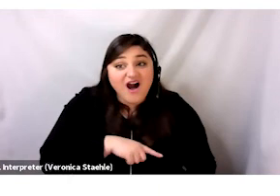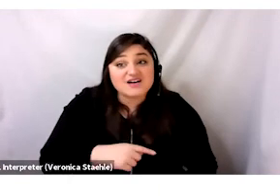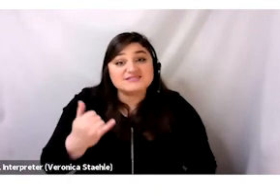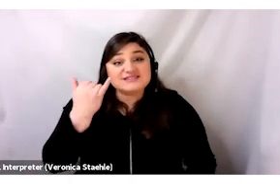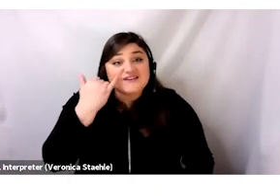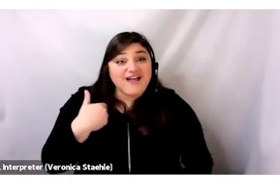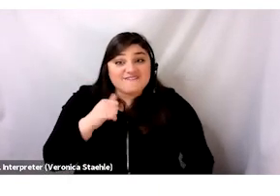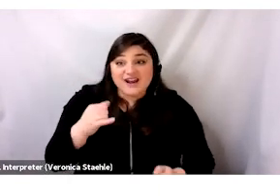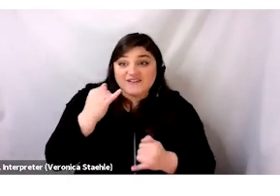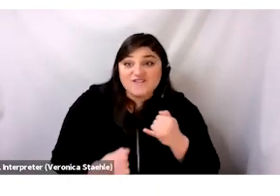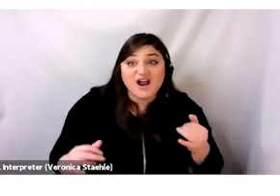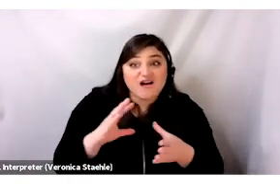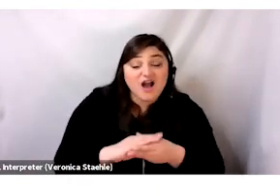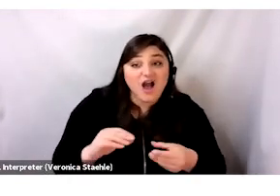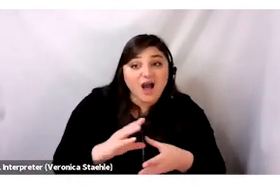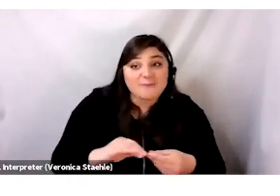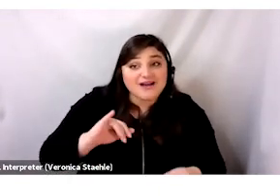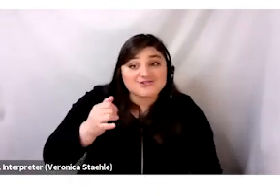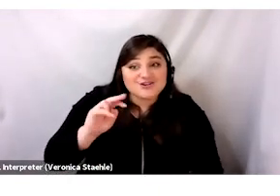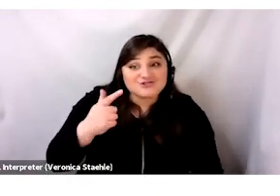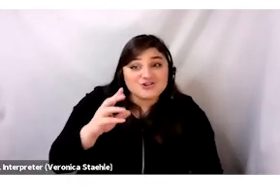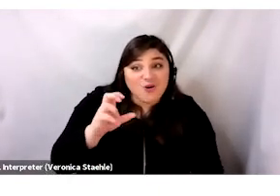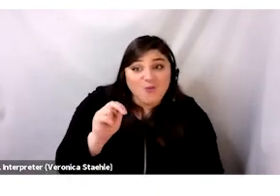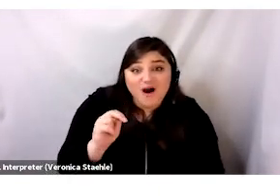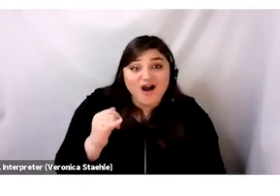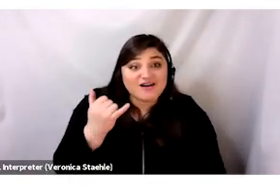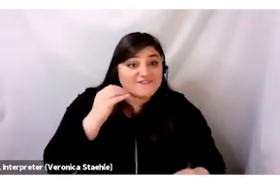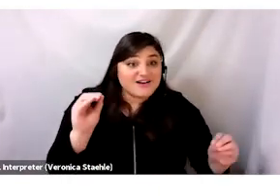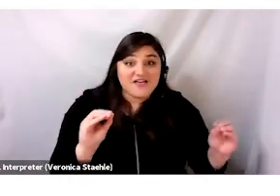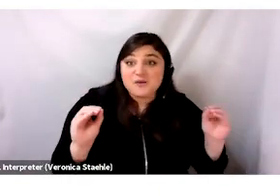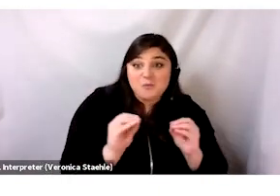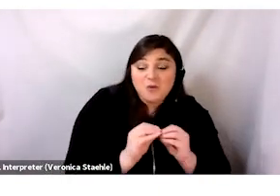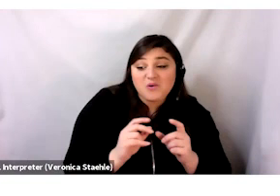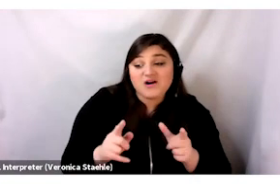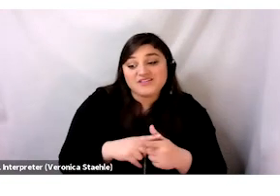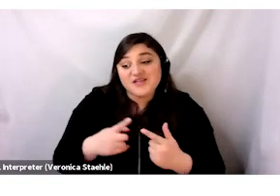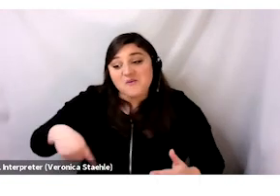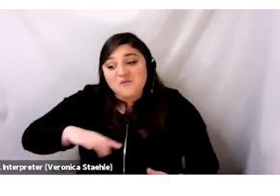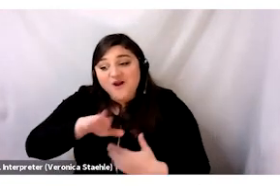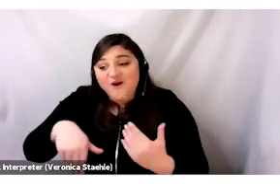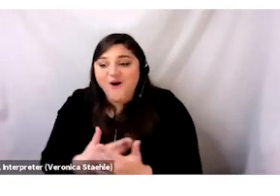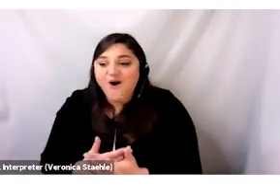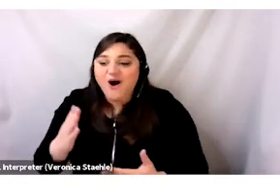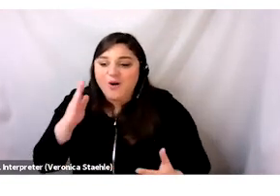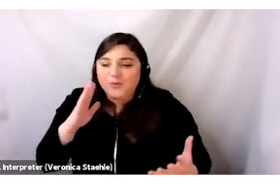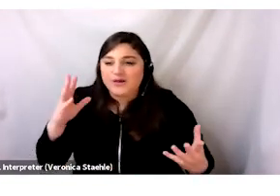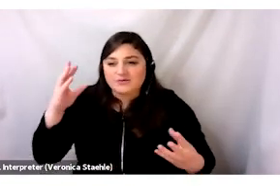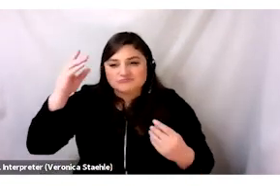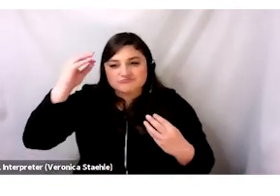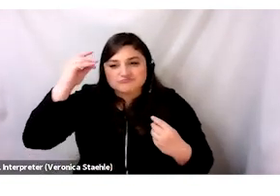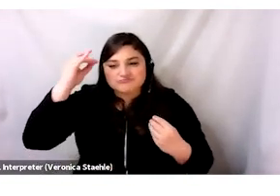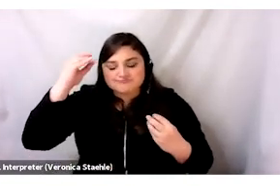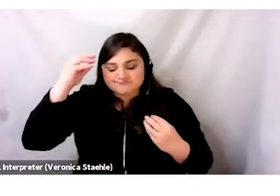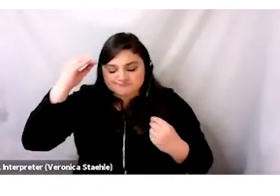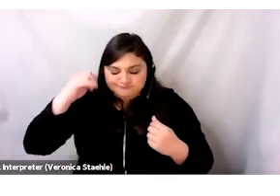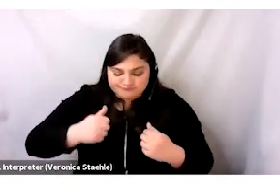final words, please share with us, and then we will all, really sit with everything that you've shared with us